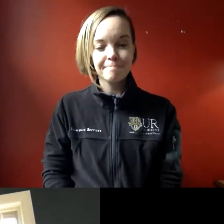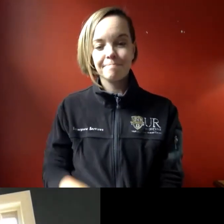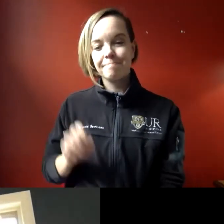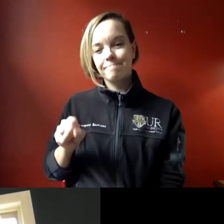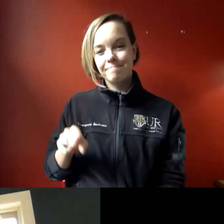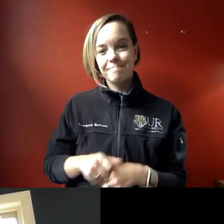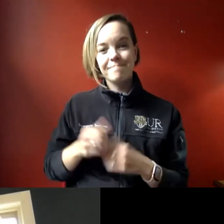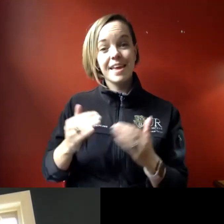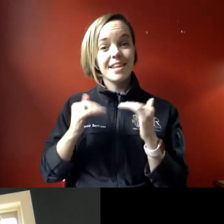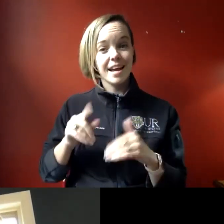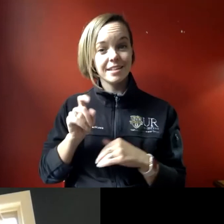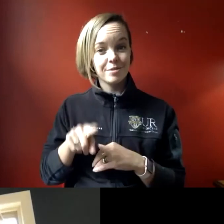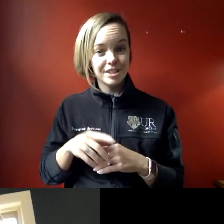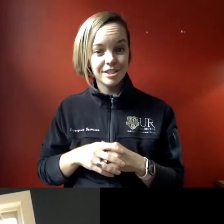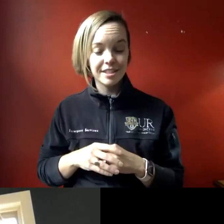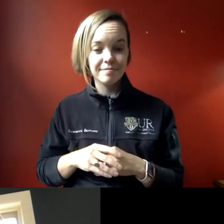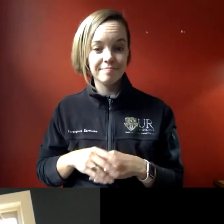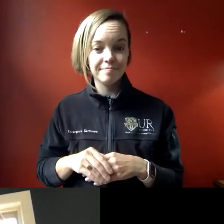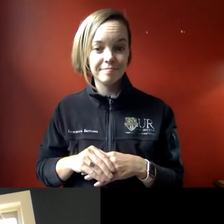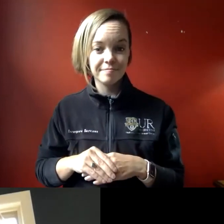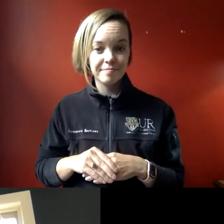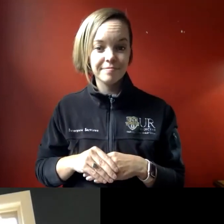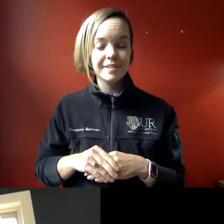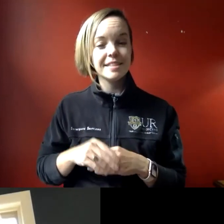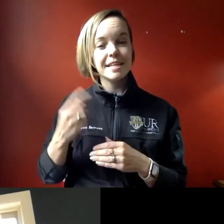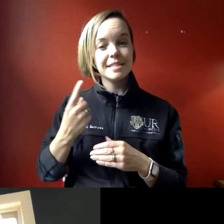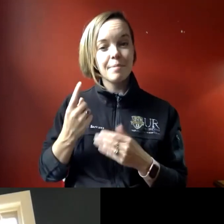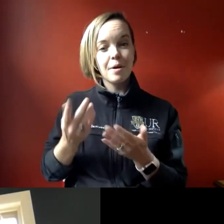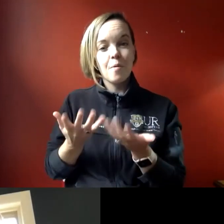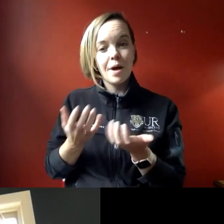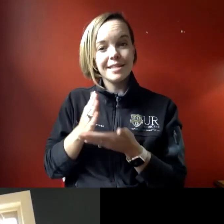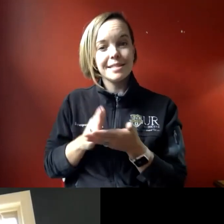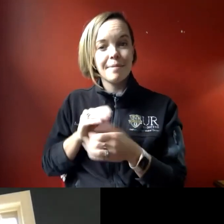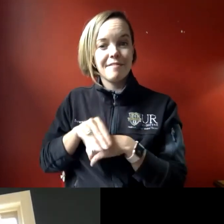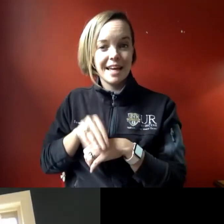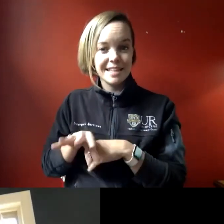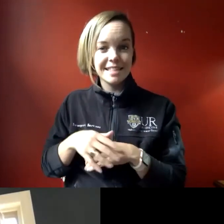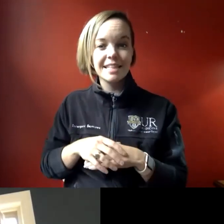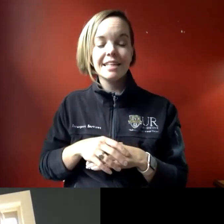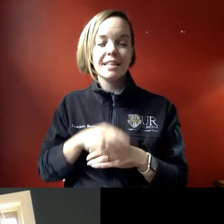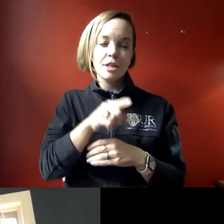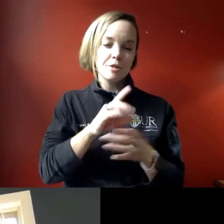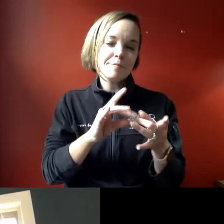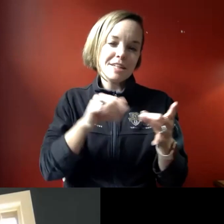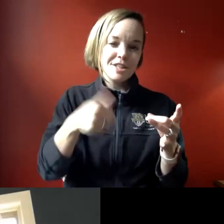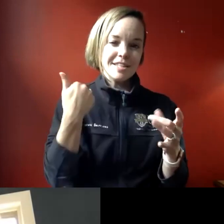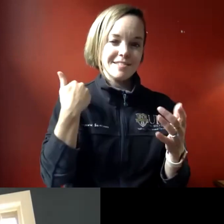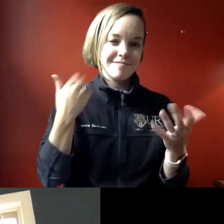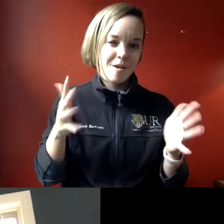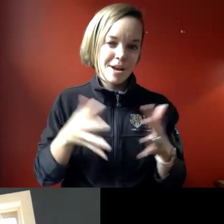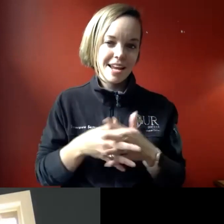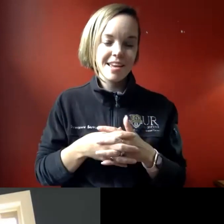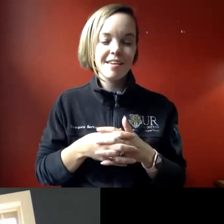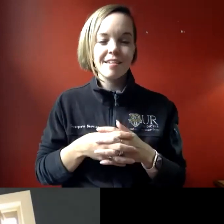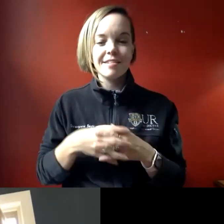This next thought is looking for some advice, and you have talked about this already, but it said